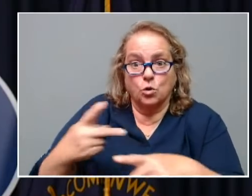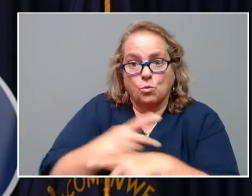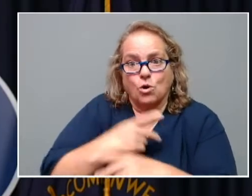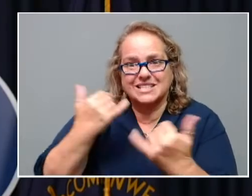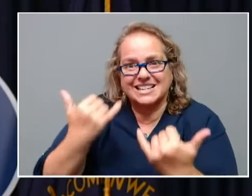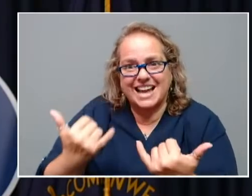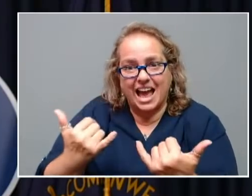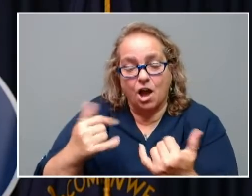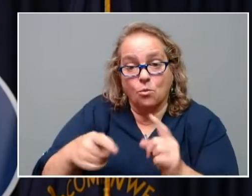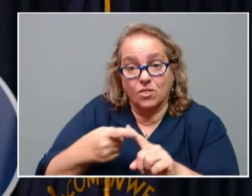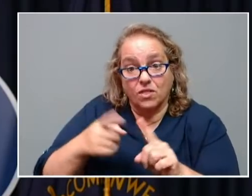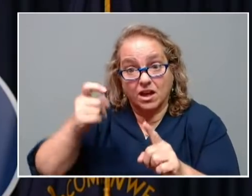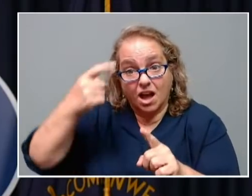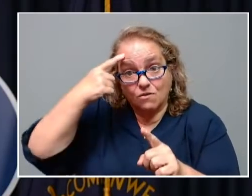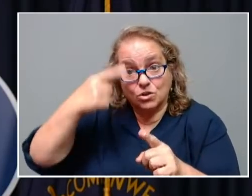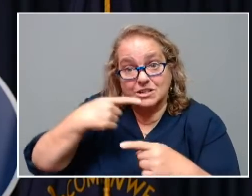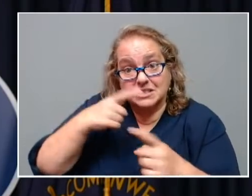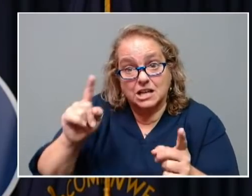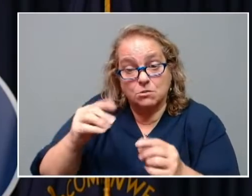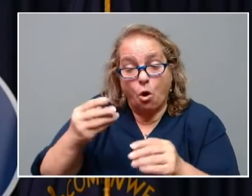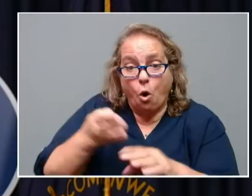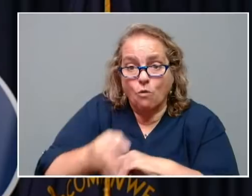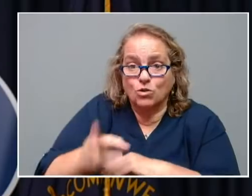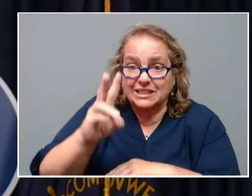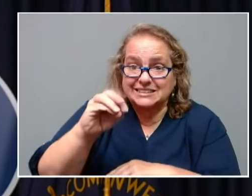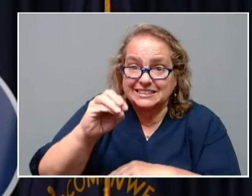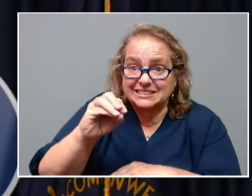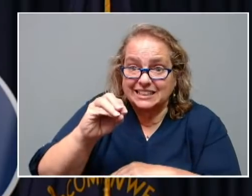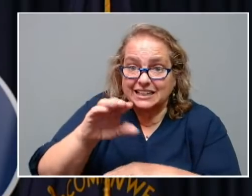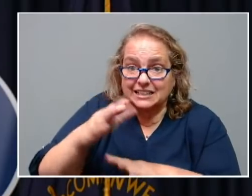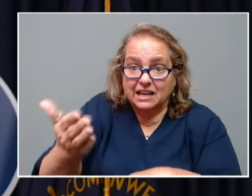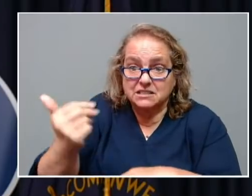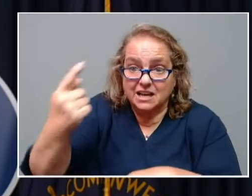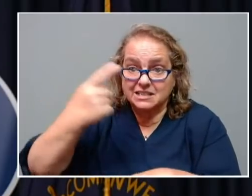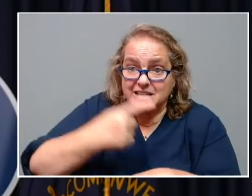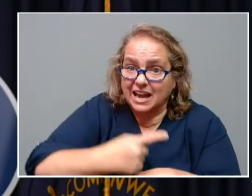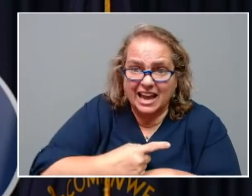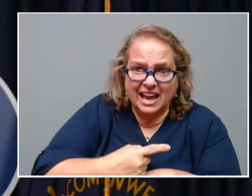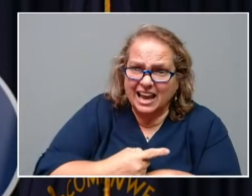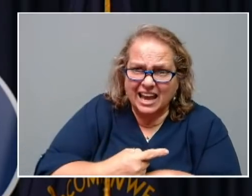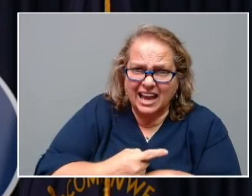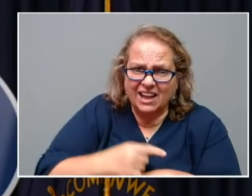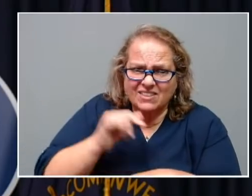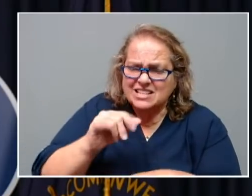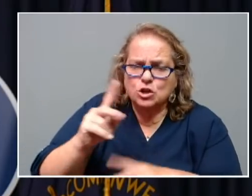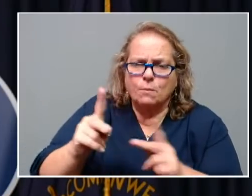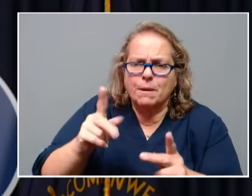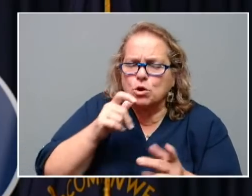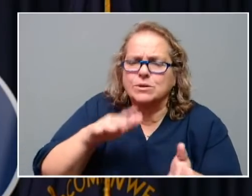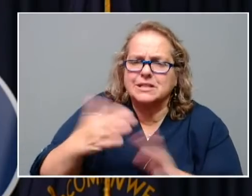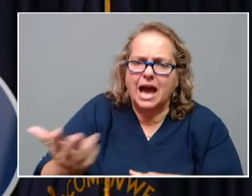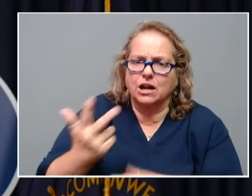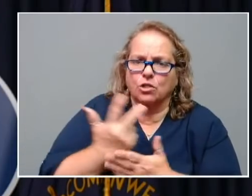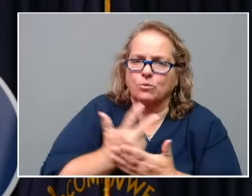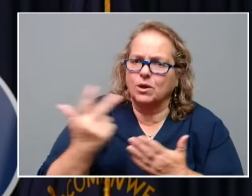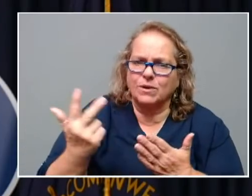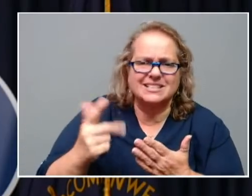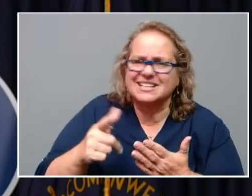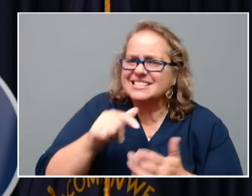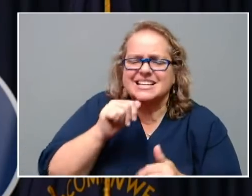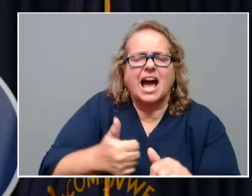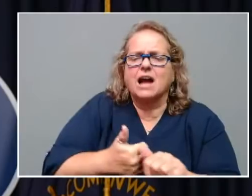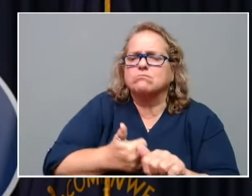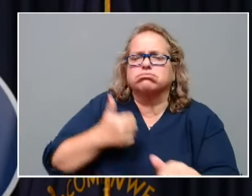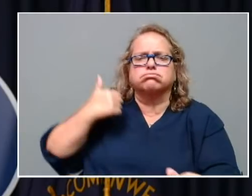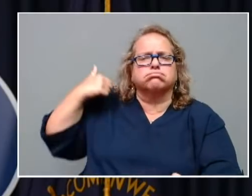over 60 deaths in a day, there's no lag here. This is people who's died in the last 3 weeks. This is not like we're just building